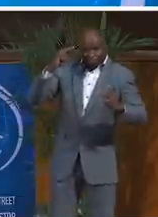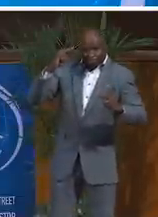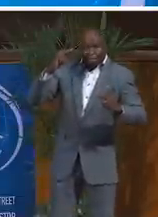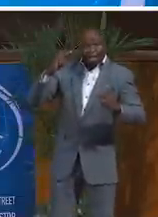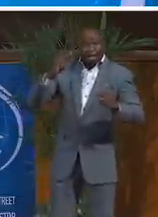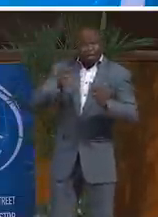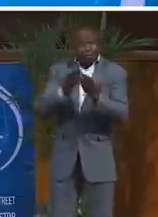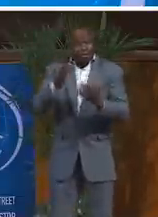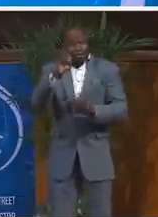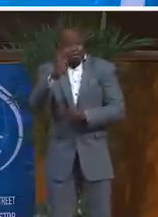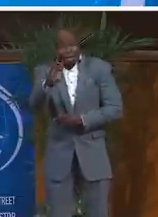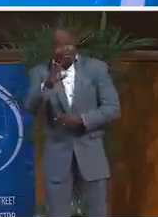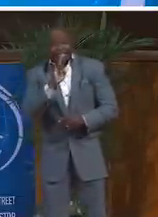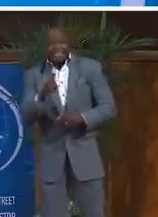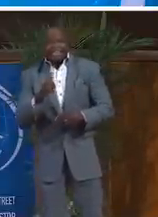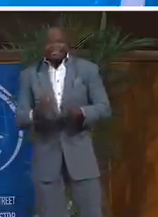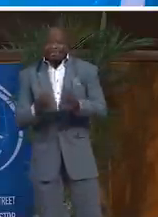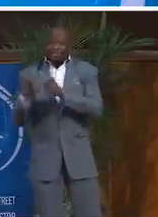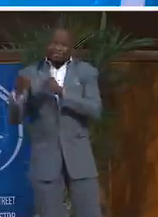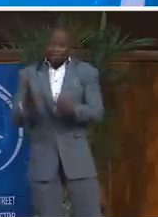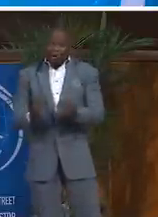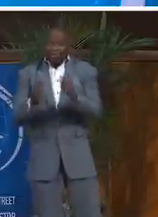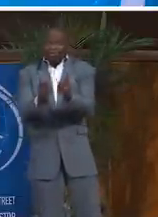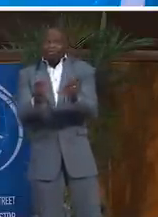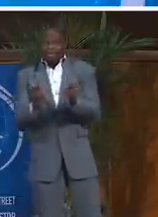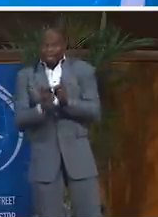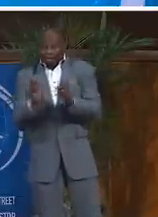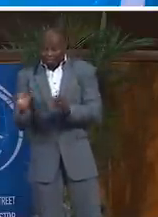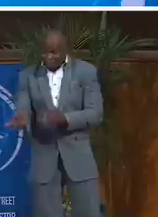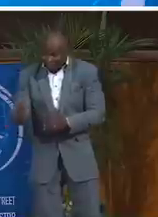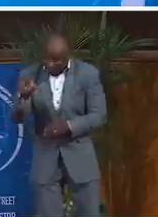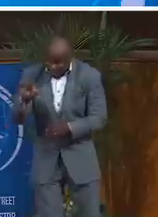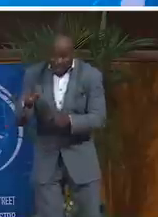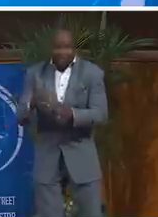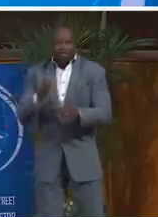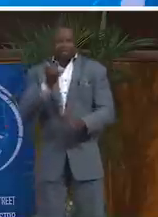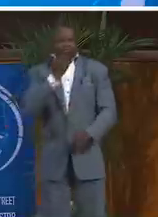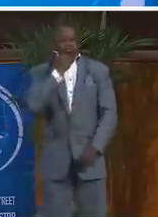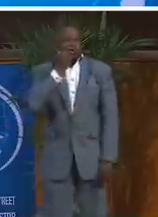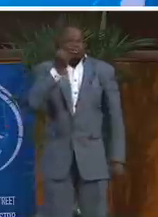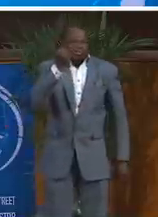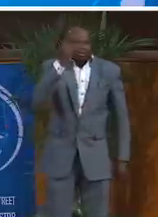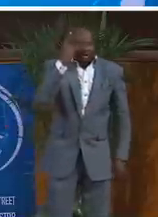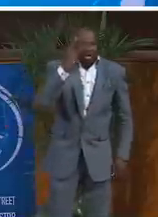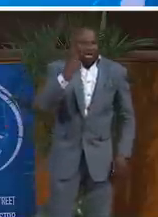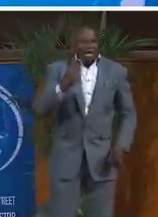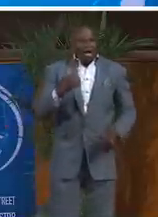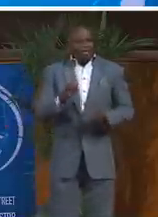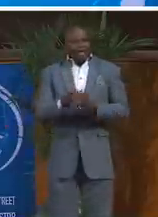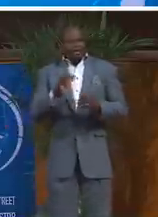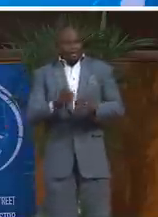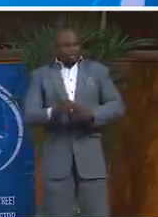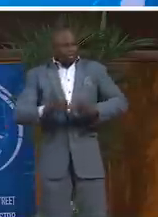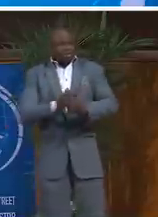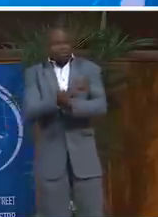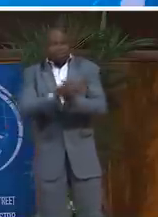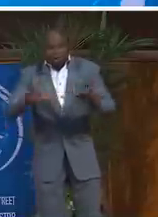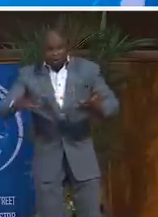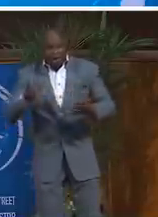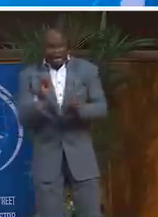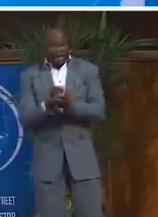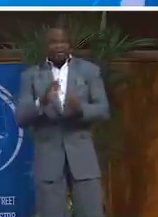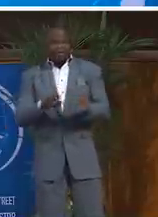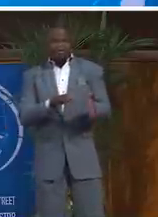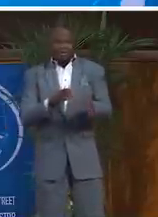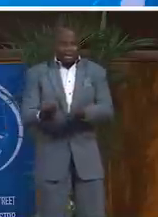of Revelation is fertile soil for misinterpretation that is both deadly and destructive.